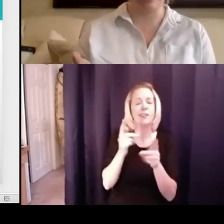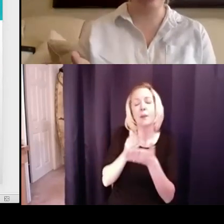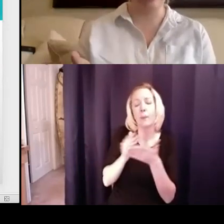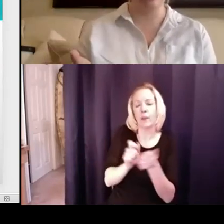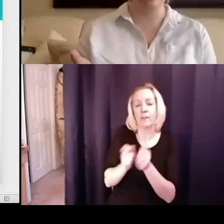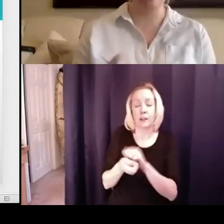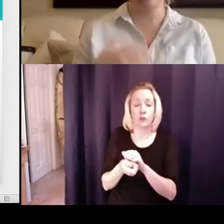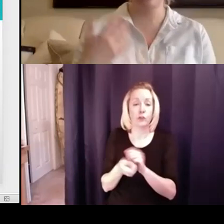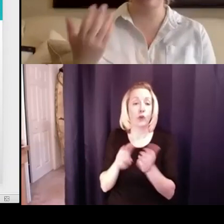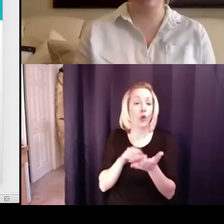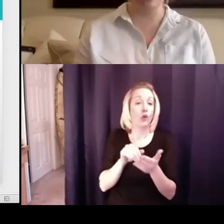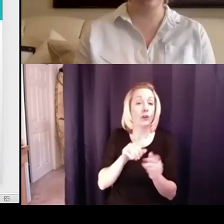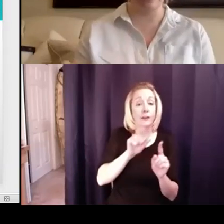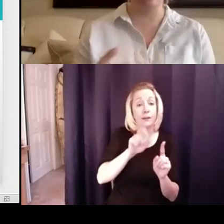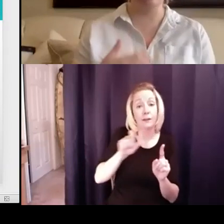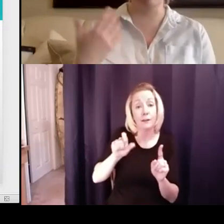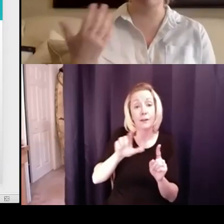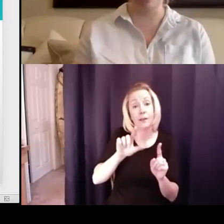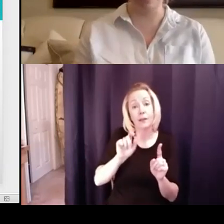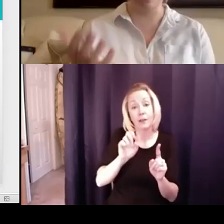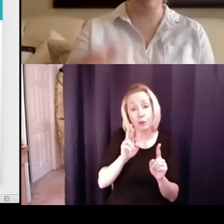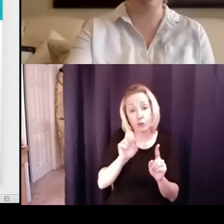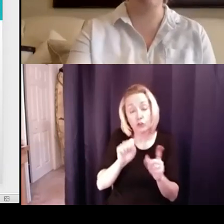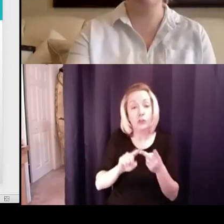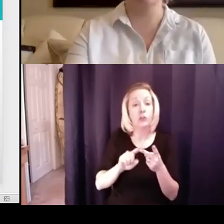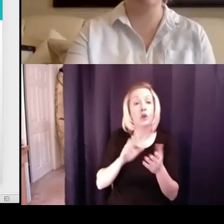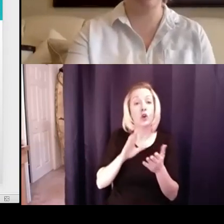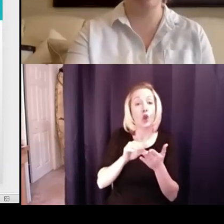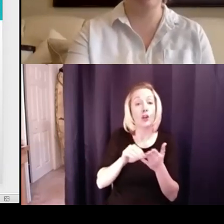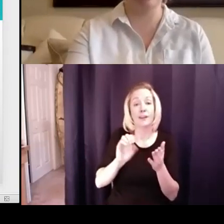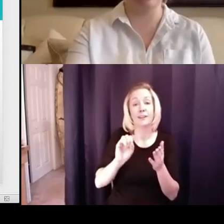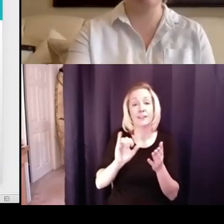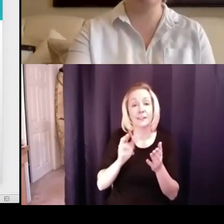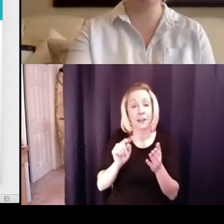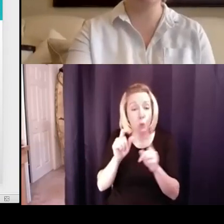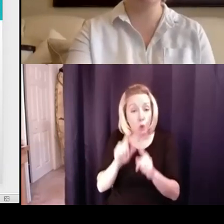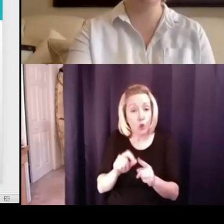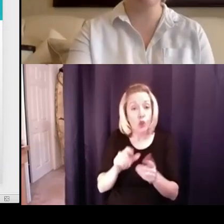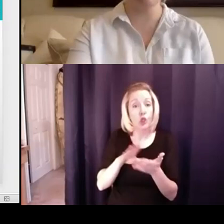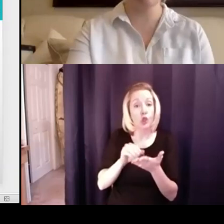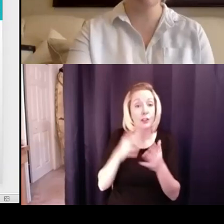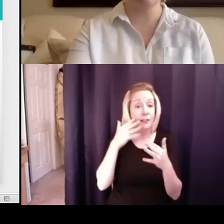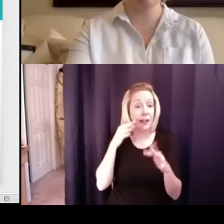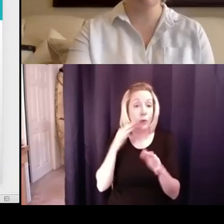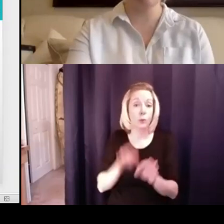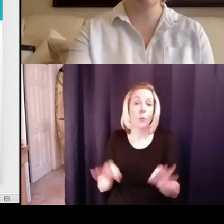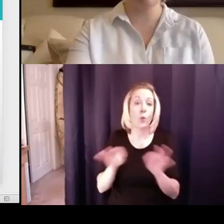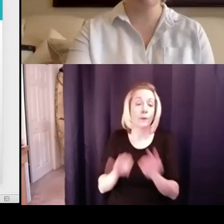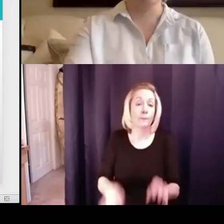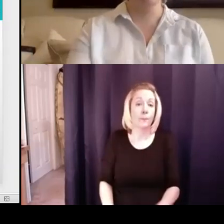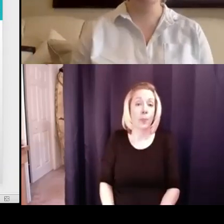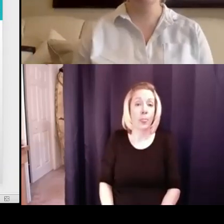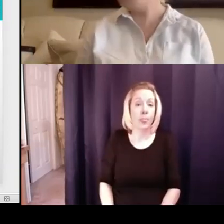and learning letter sounds and then learning sight words, but we're just using some modifications to help them get there.